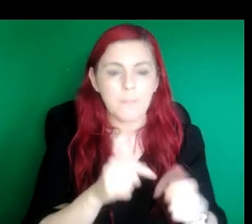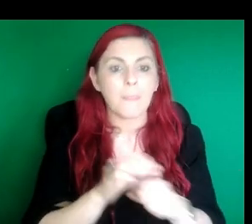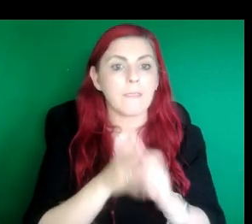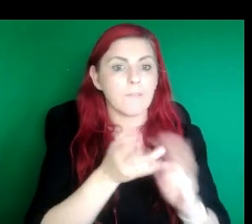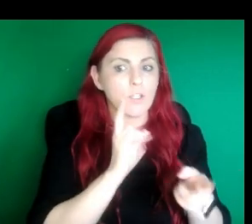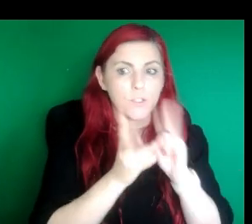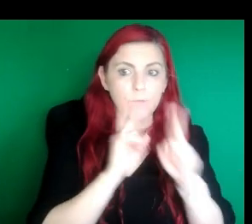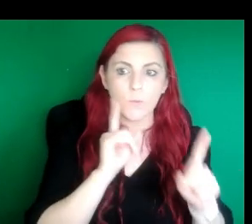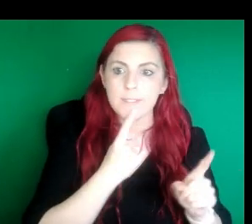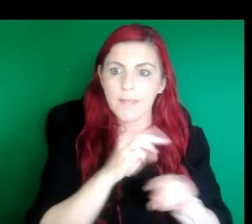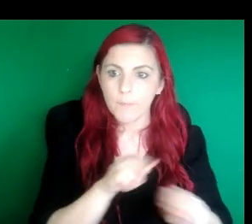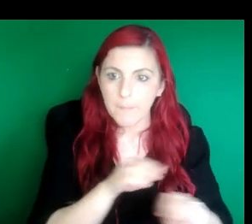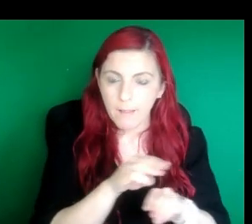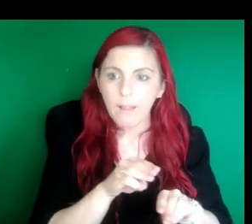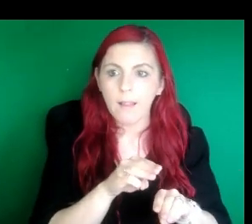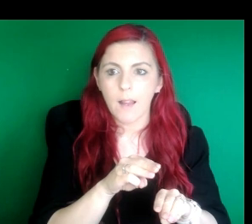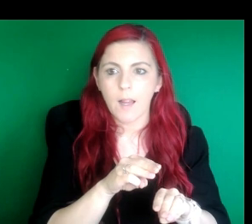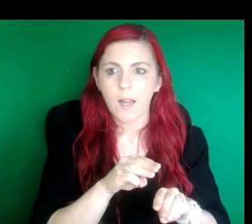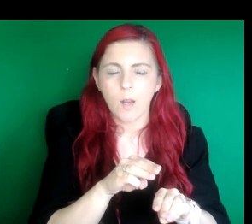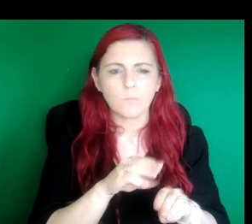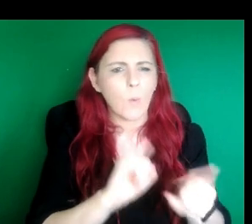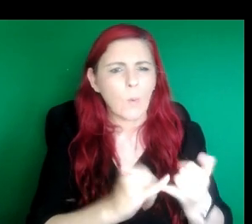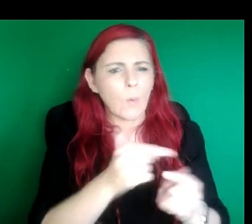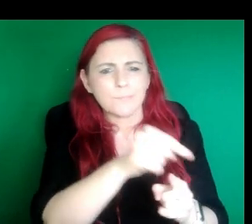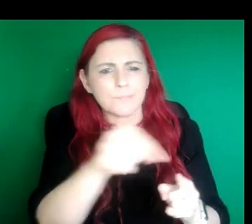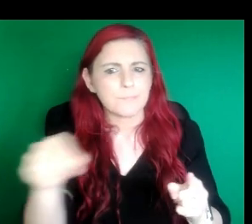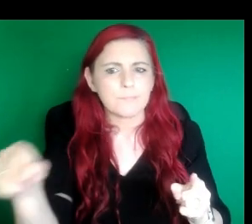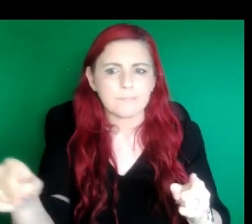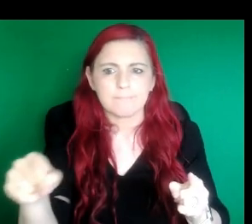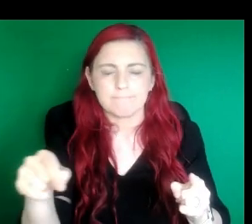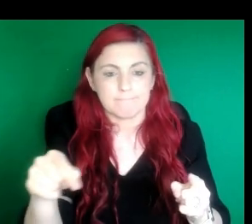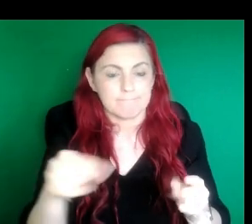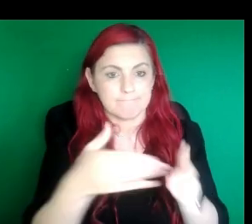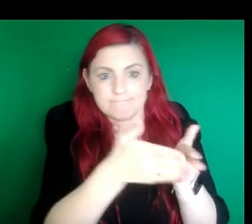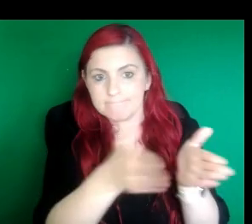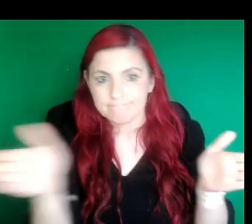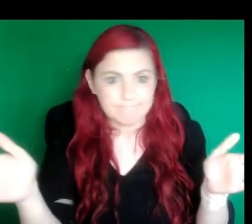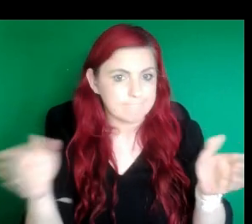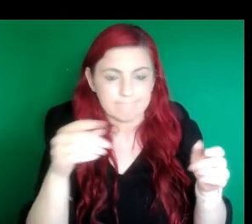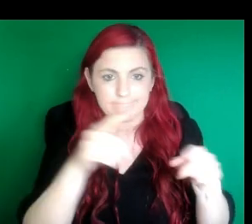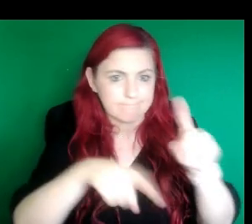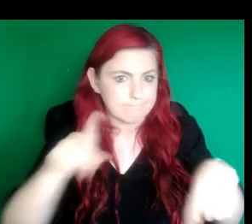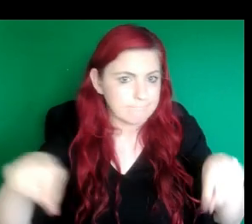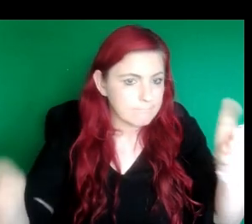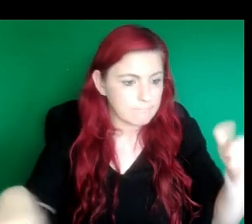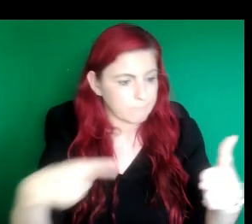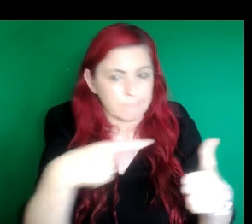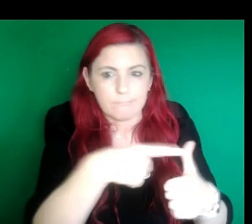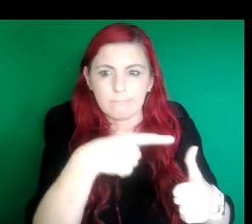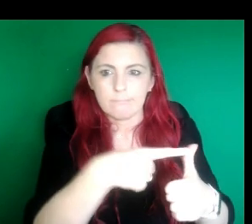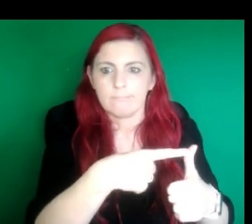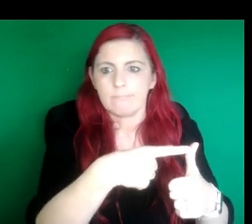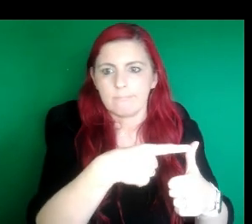Interviewed deaf people and deaf people across the spectrum. So deaf people who